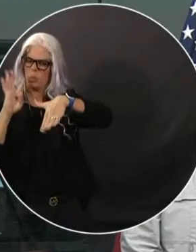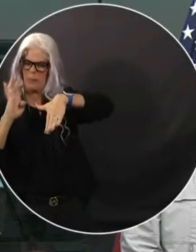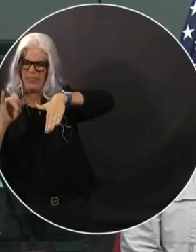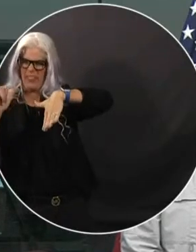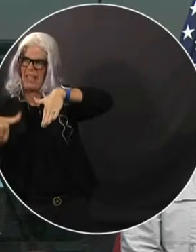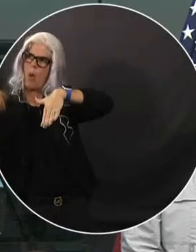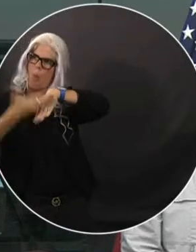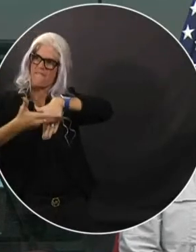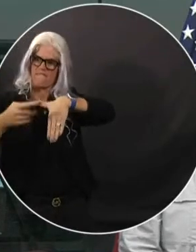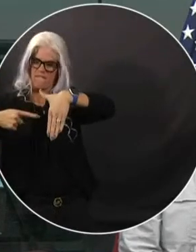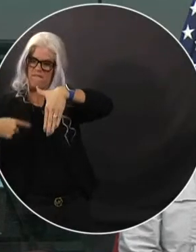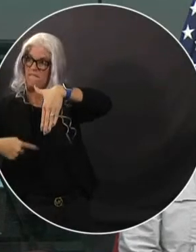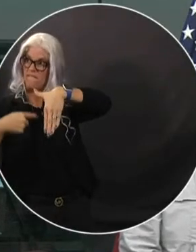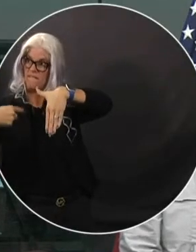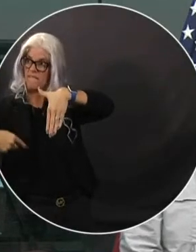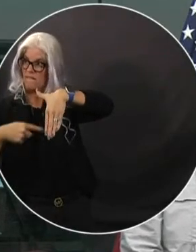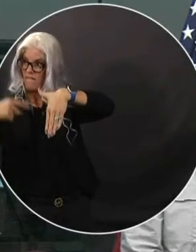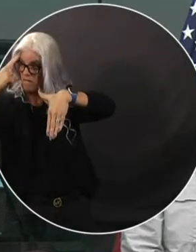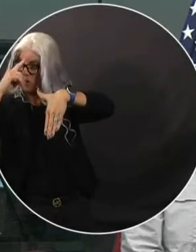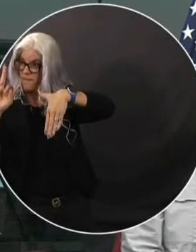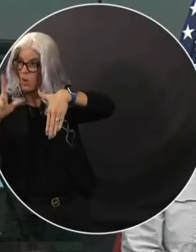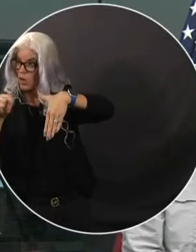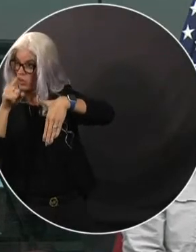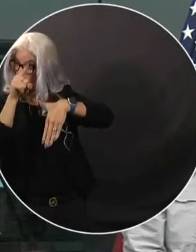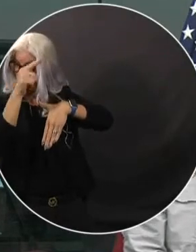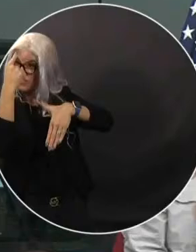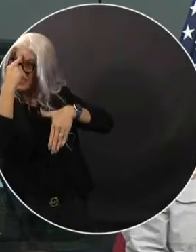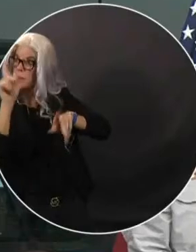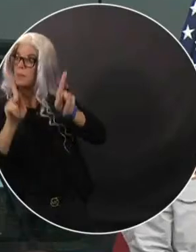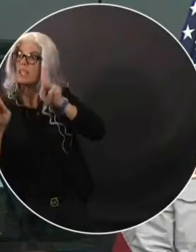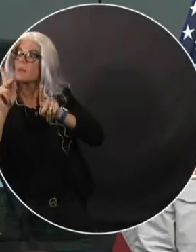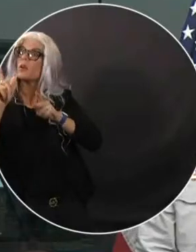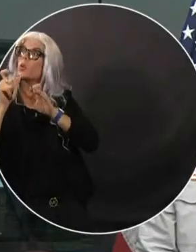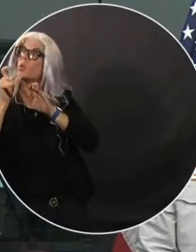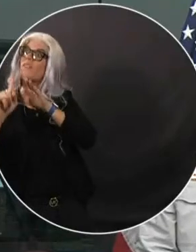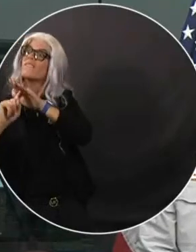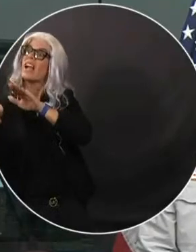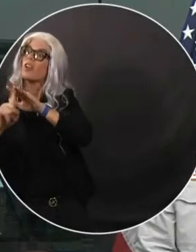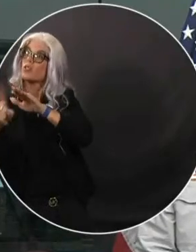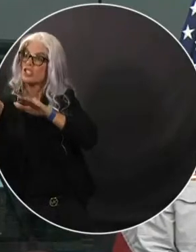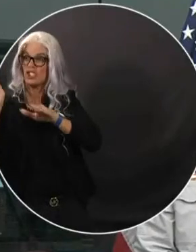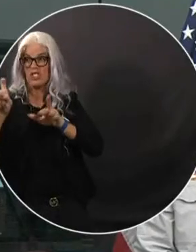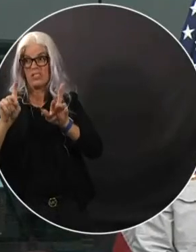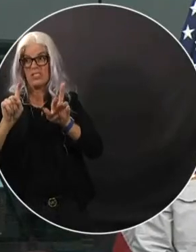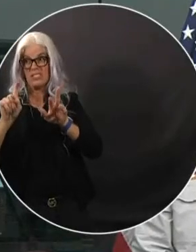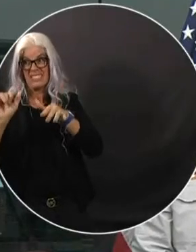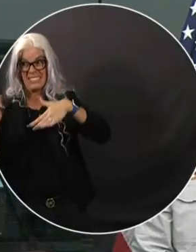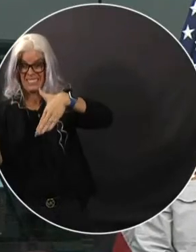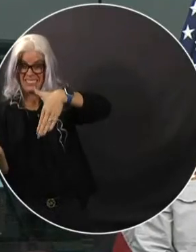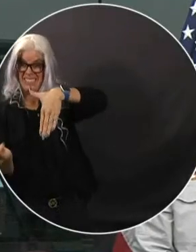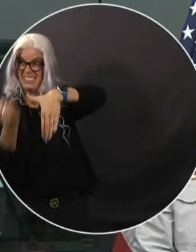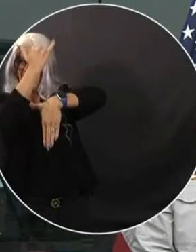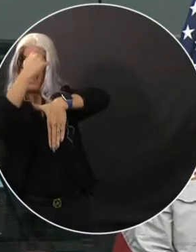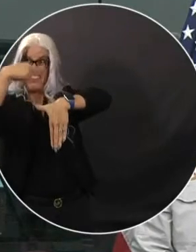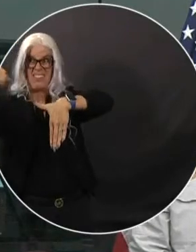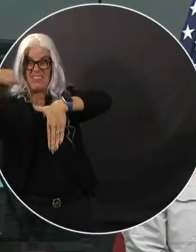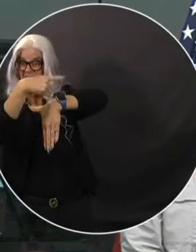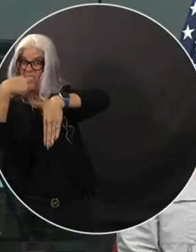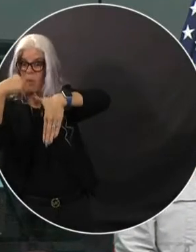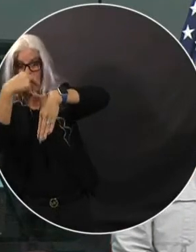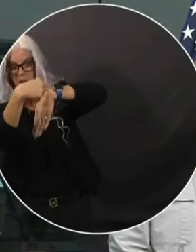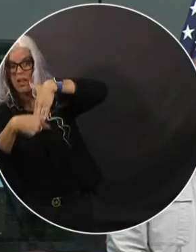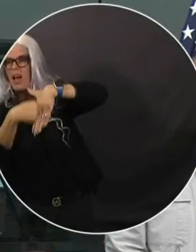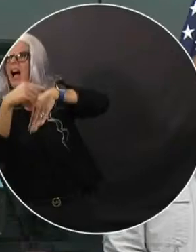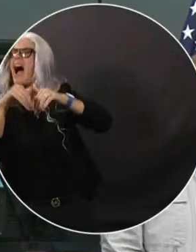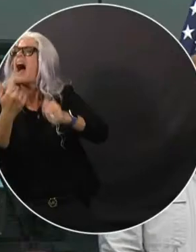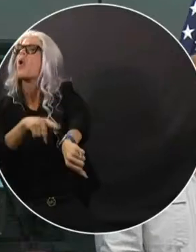us. Should people who are evacuating be prepared to stay for quite a much longer period of time than they might have been used to